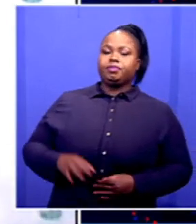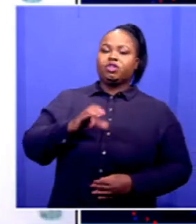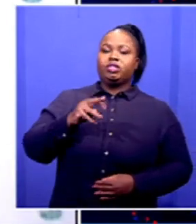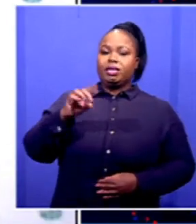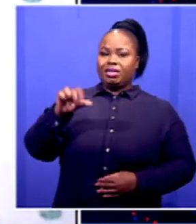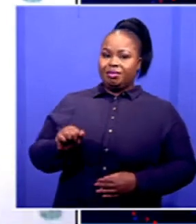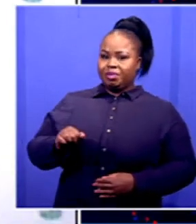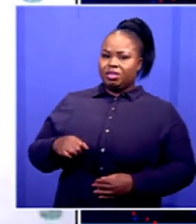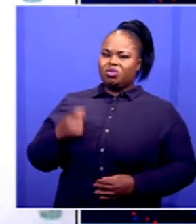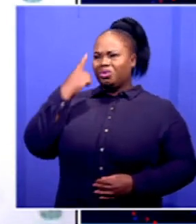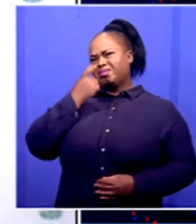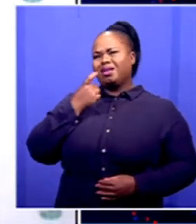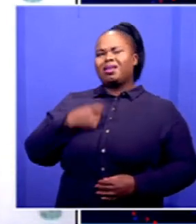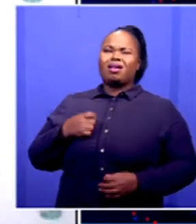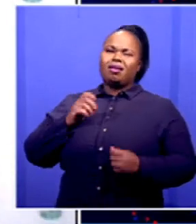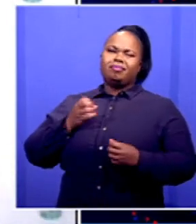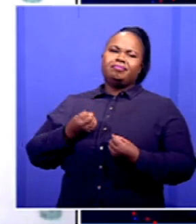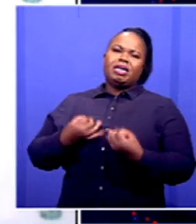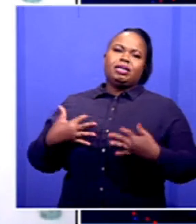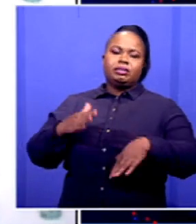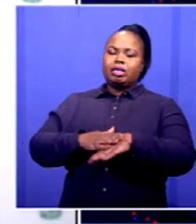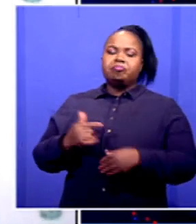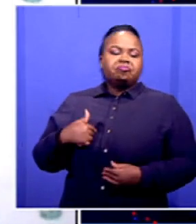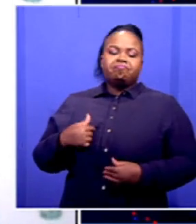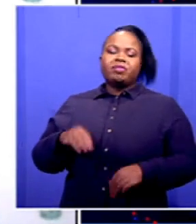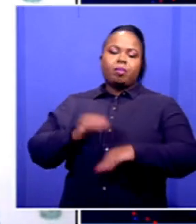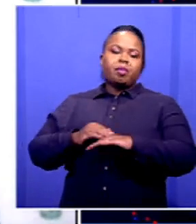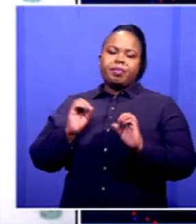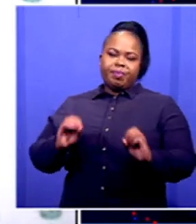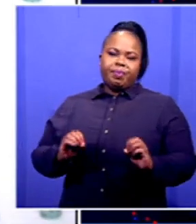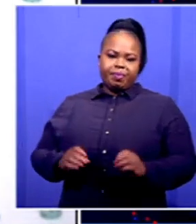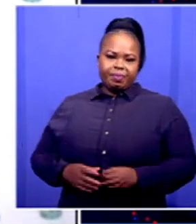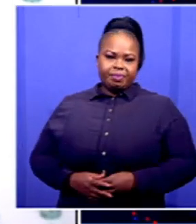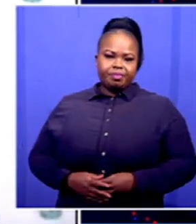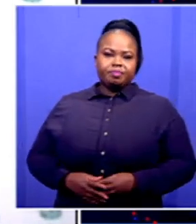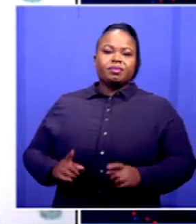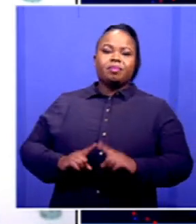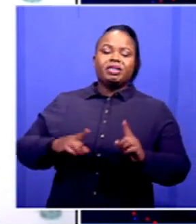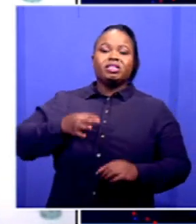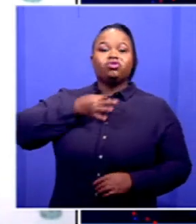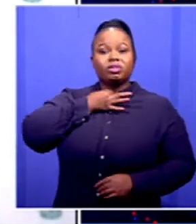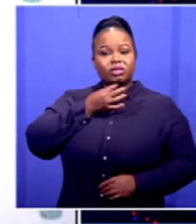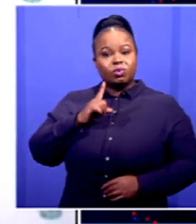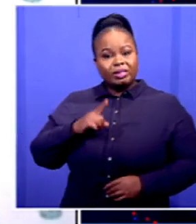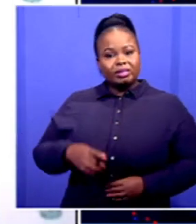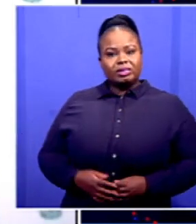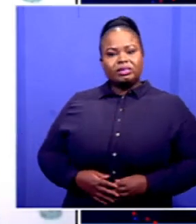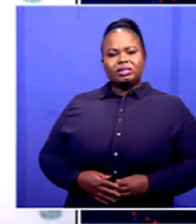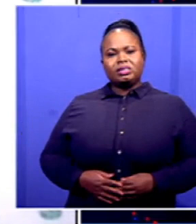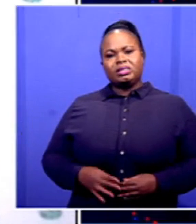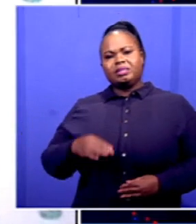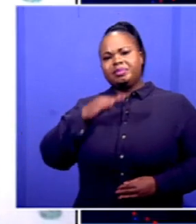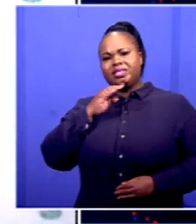Griselda, this question keeps on coming. I have no problem with it. But its risk is that it says that